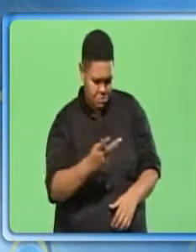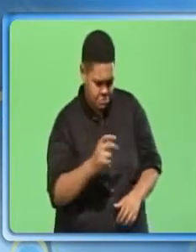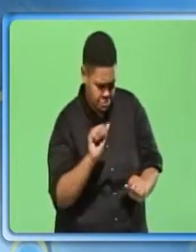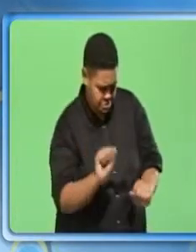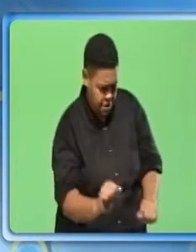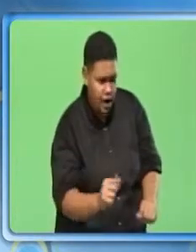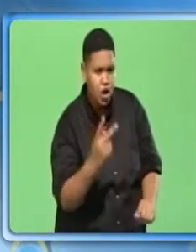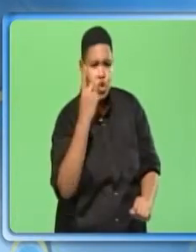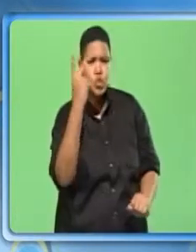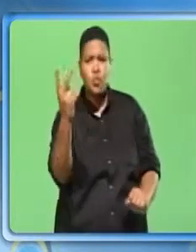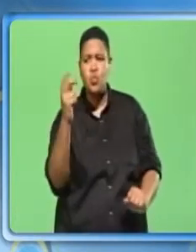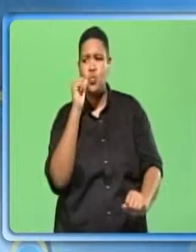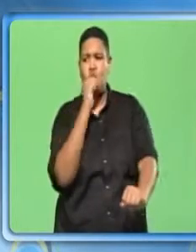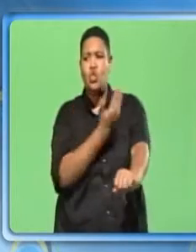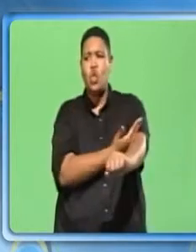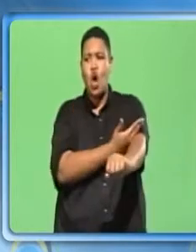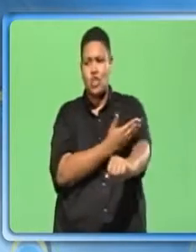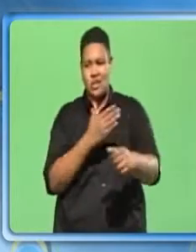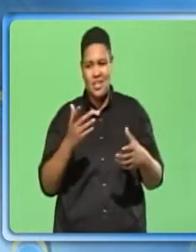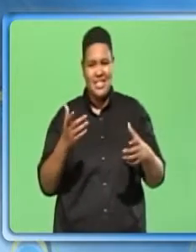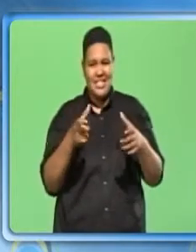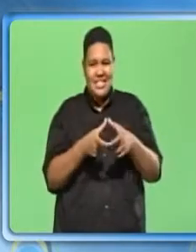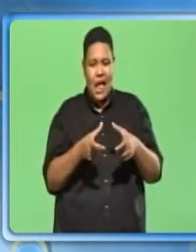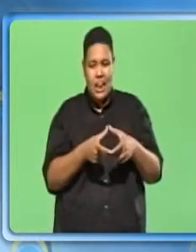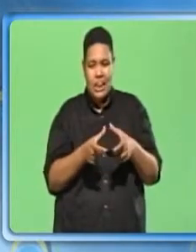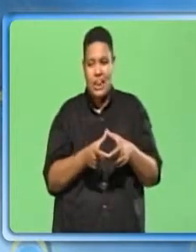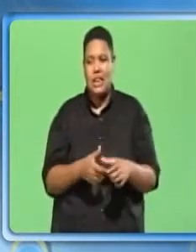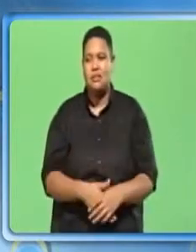into 2 daughter cells.